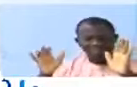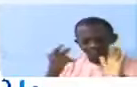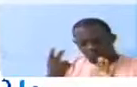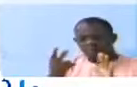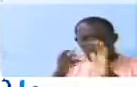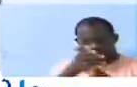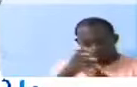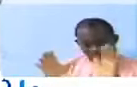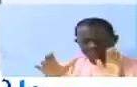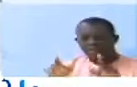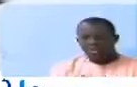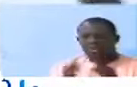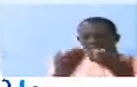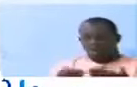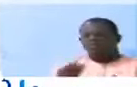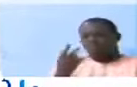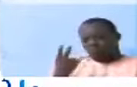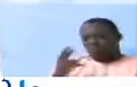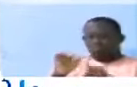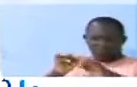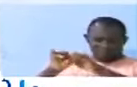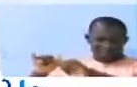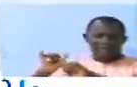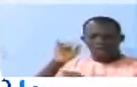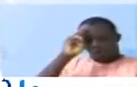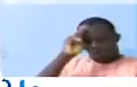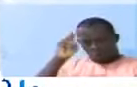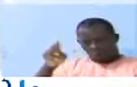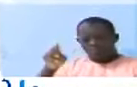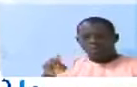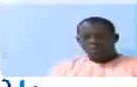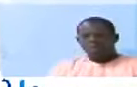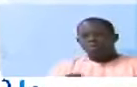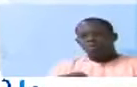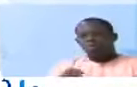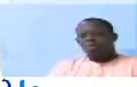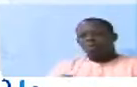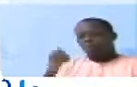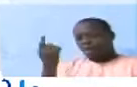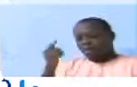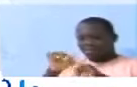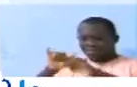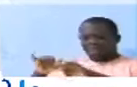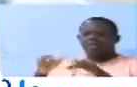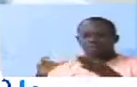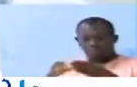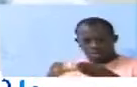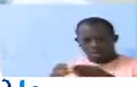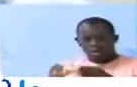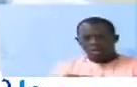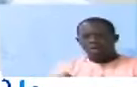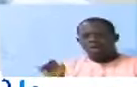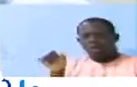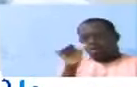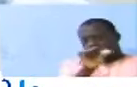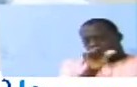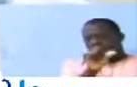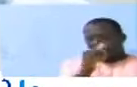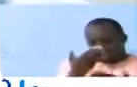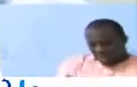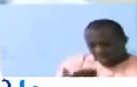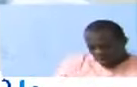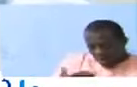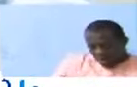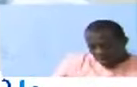left. Musfulo le bemburu so kono kiling bemburu brikama. I have left the orders. Ani ngasuto ngadosuto brikama sainsai. I